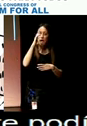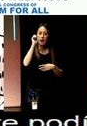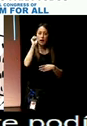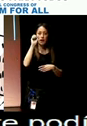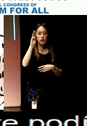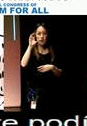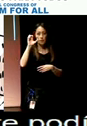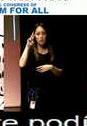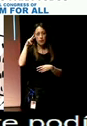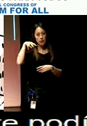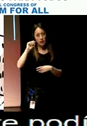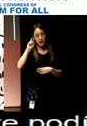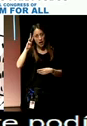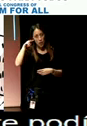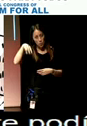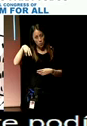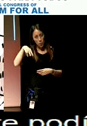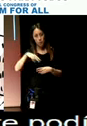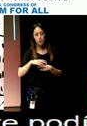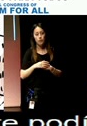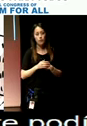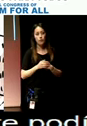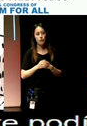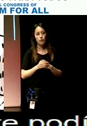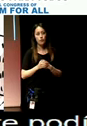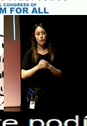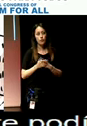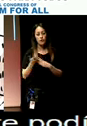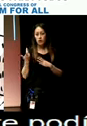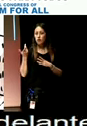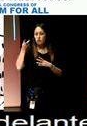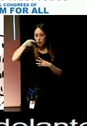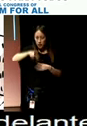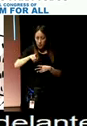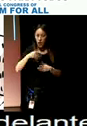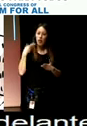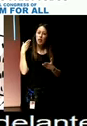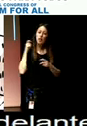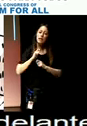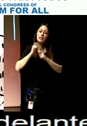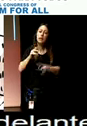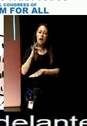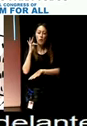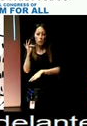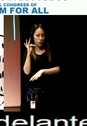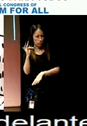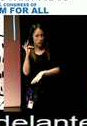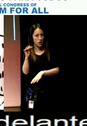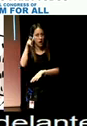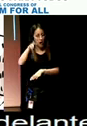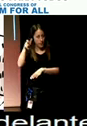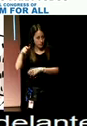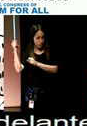twofold advantage as far as his messianic activity was